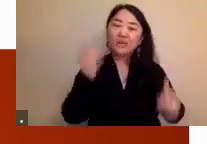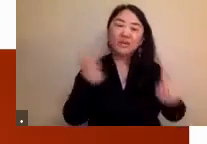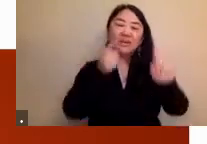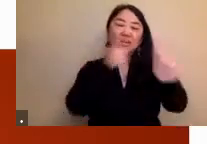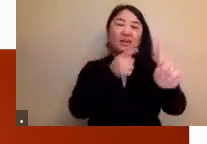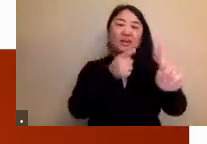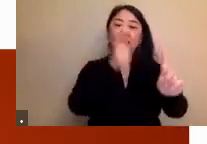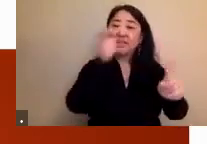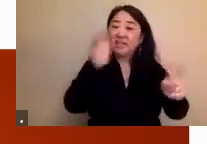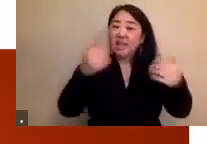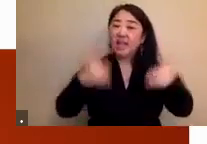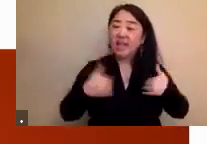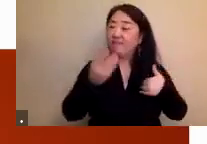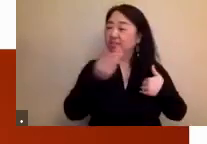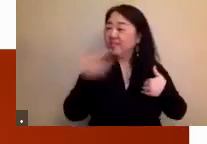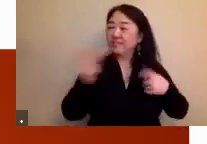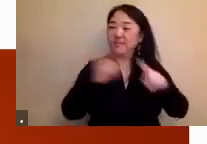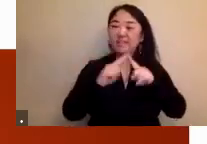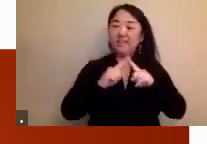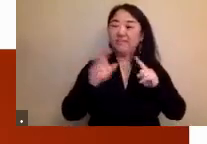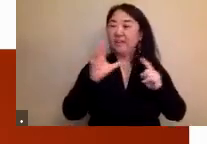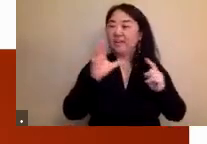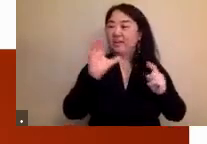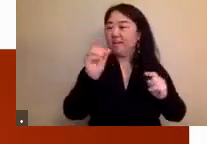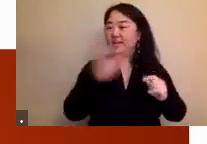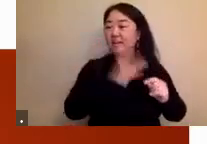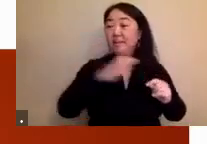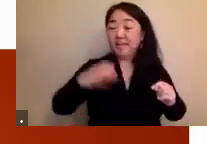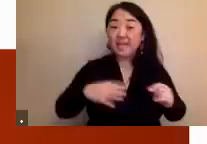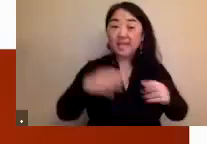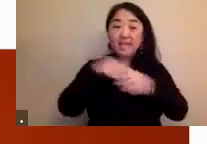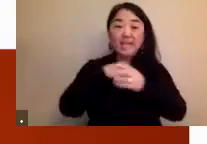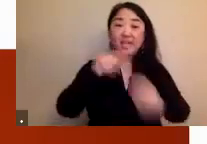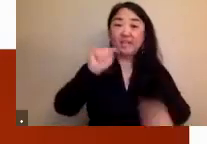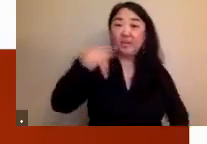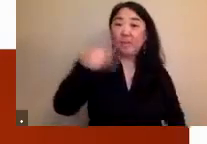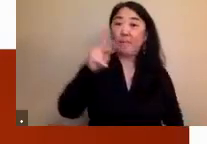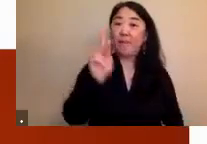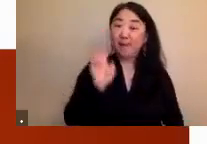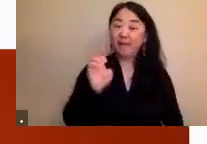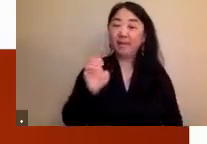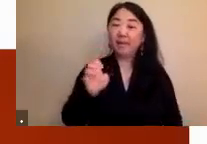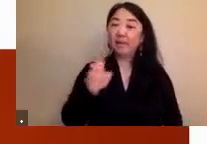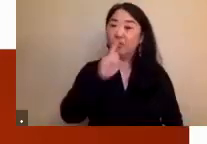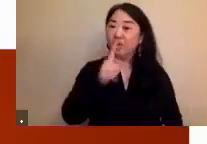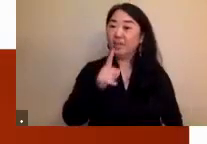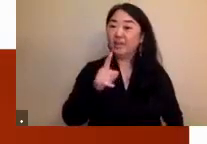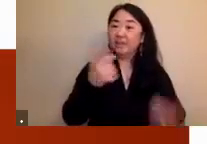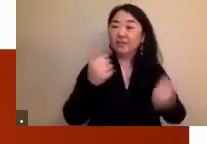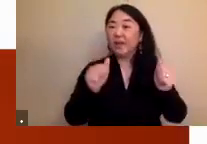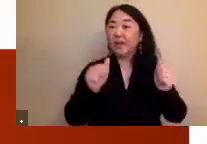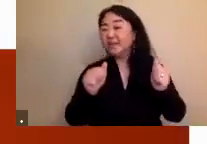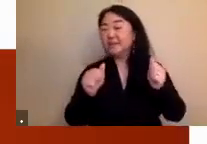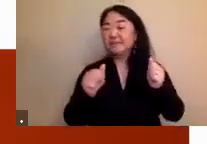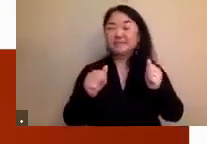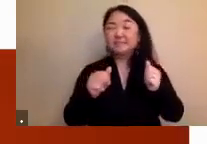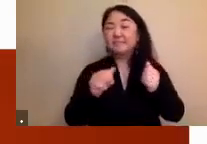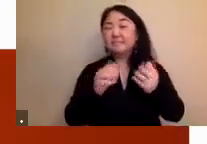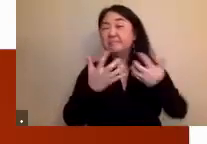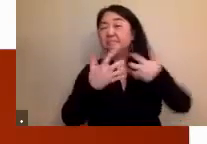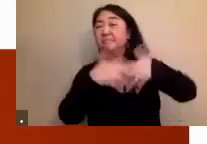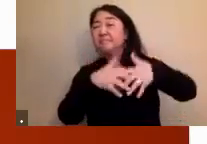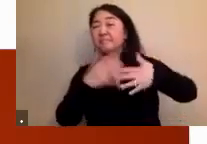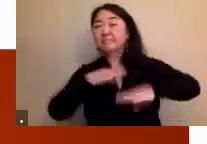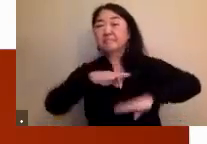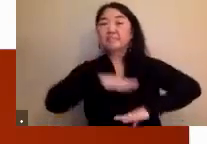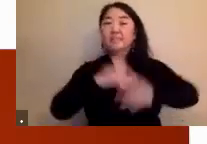have several committees within the Turnpike to mitigate some of the runoffs that comes